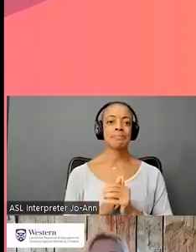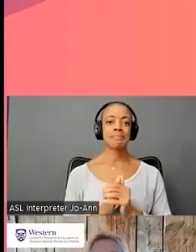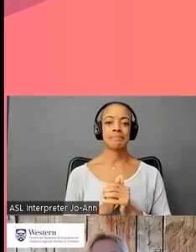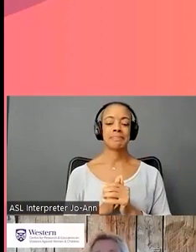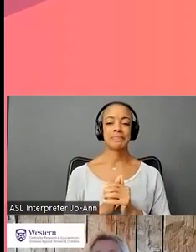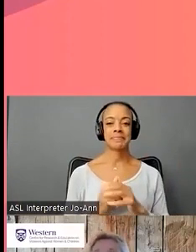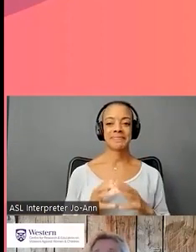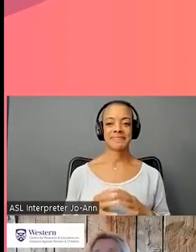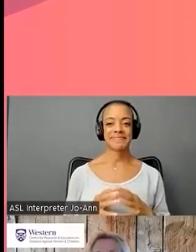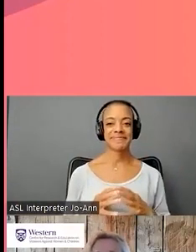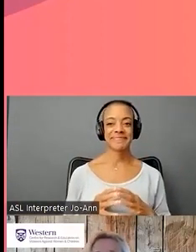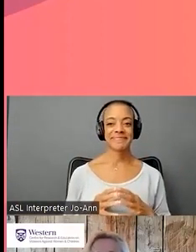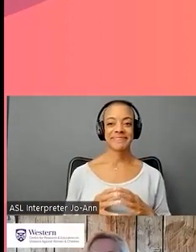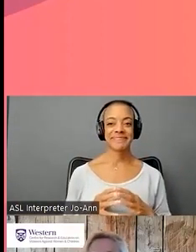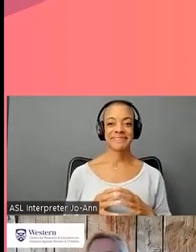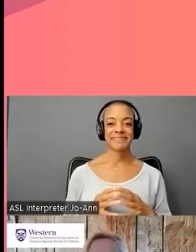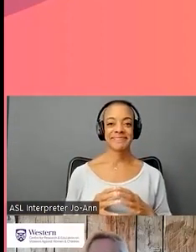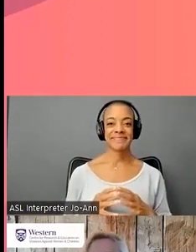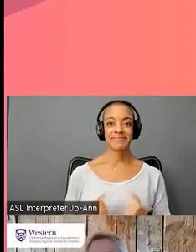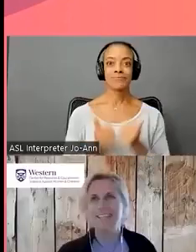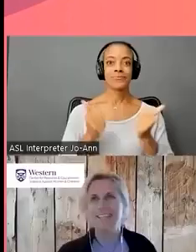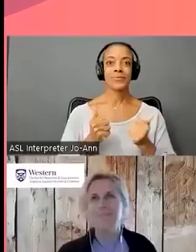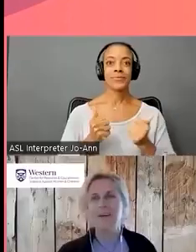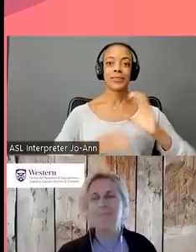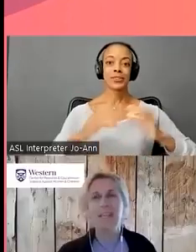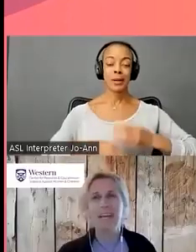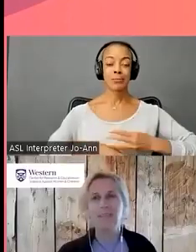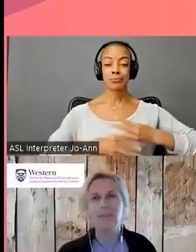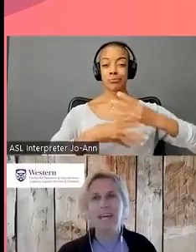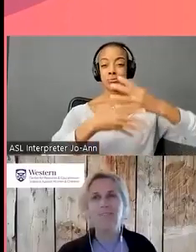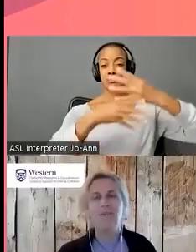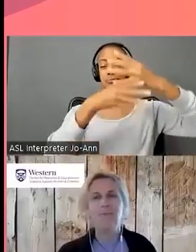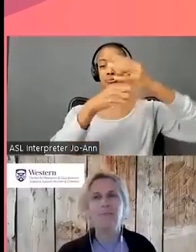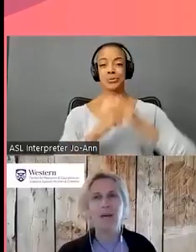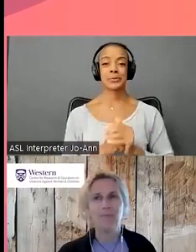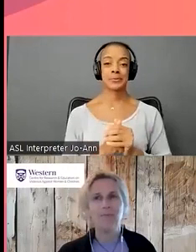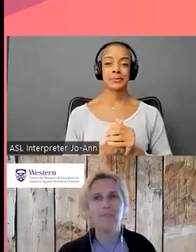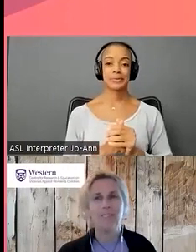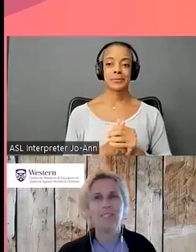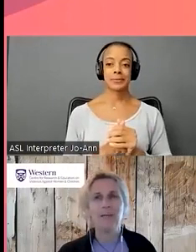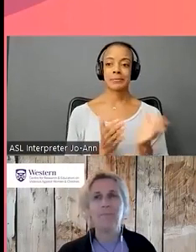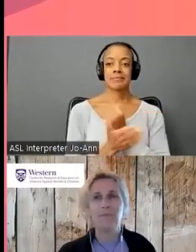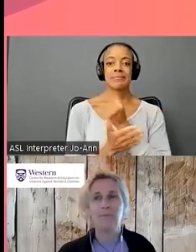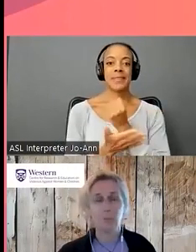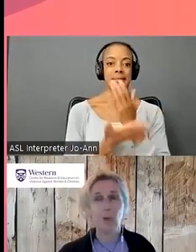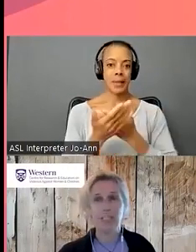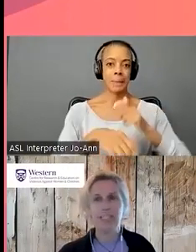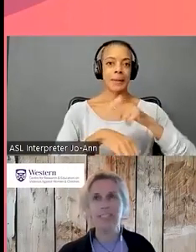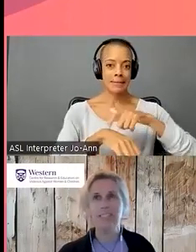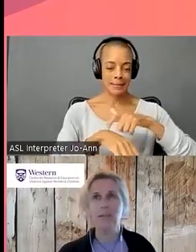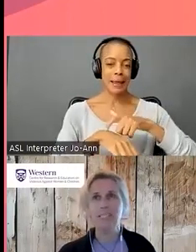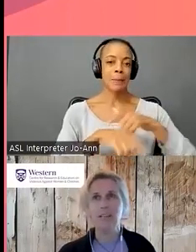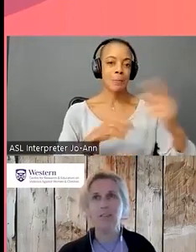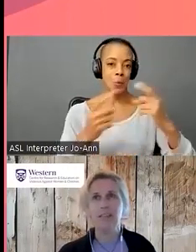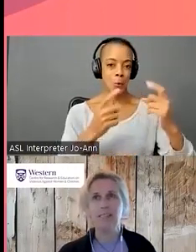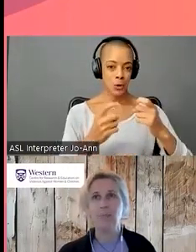shared their love for this in the chat as well. I'm glad that we have a bit of time for some